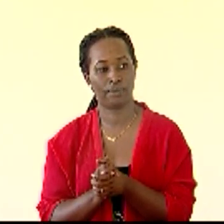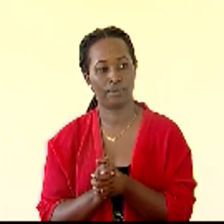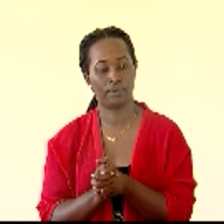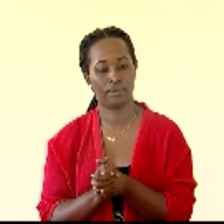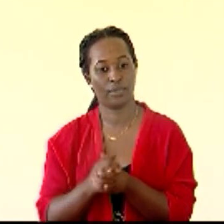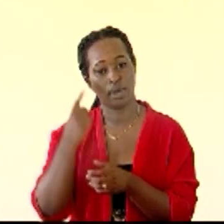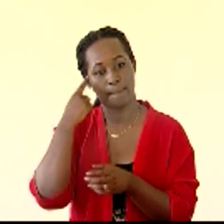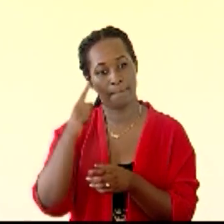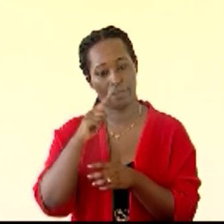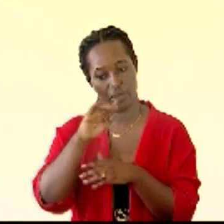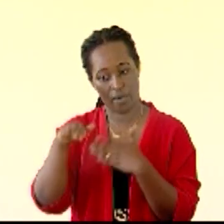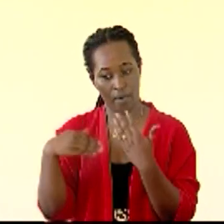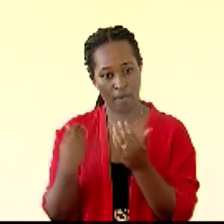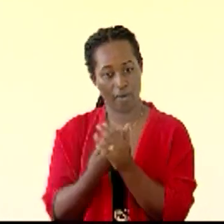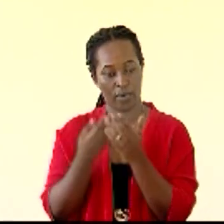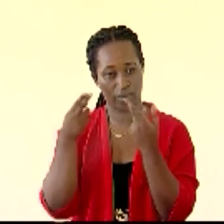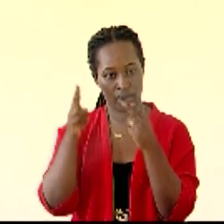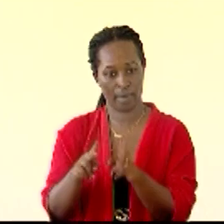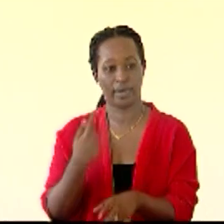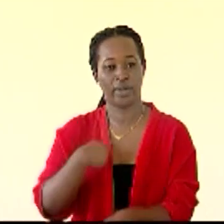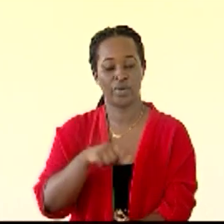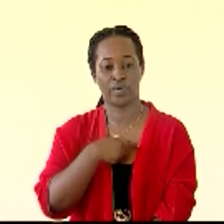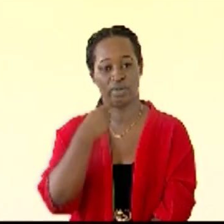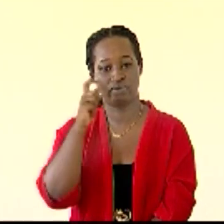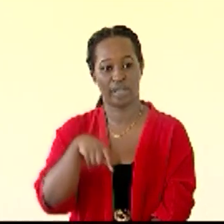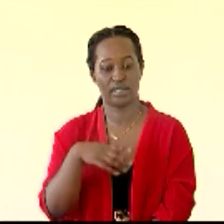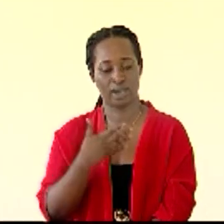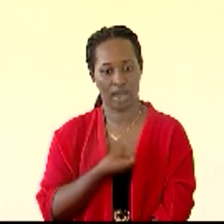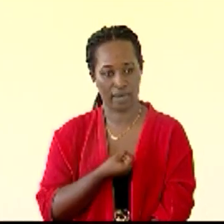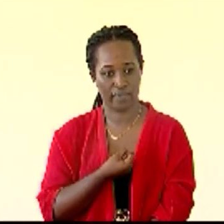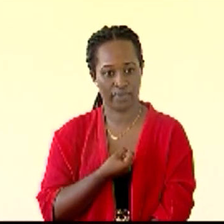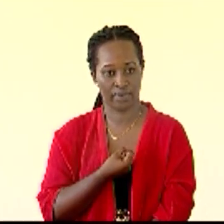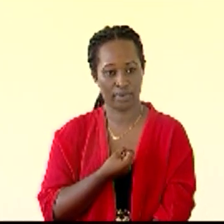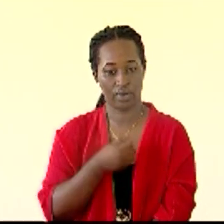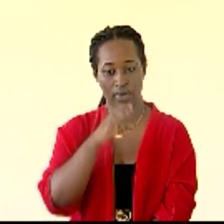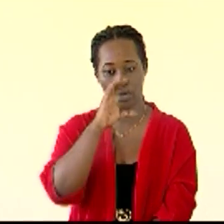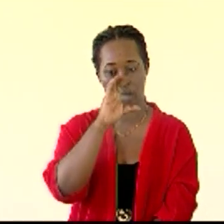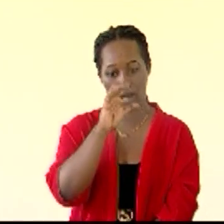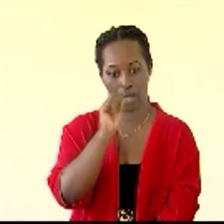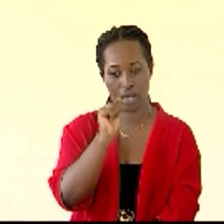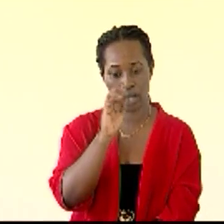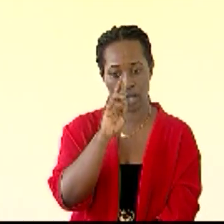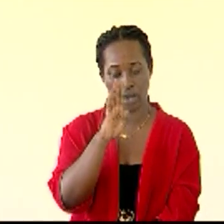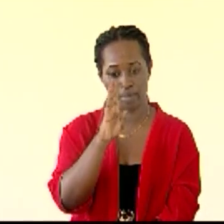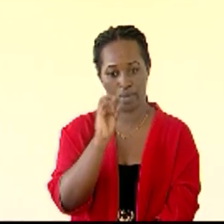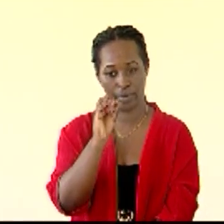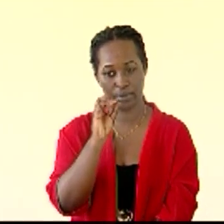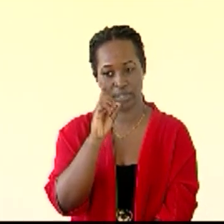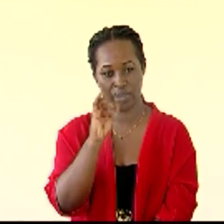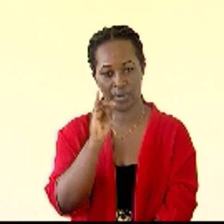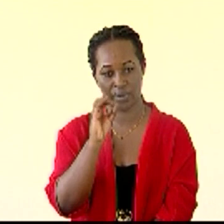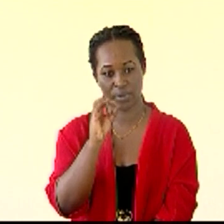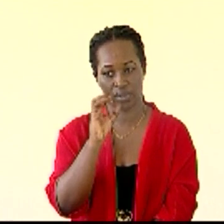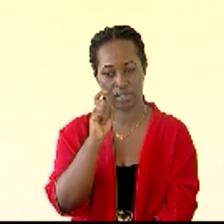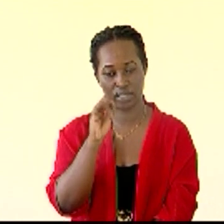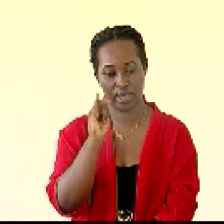But for all that to happen, we must have 1, carbon dioxide as a second requirement, and